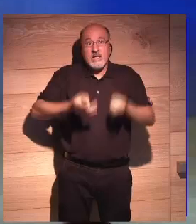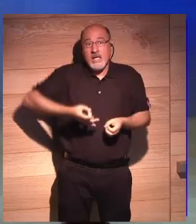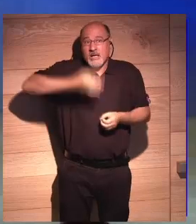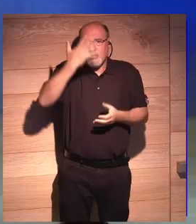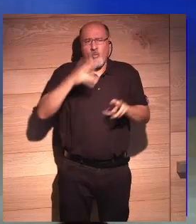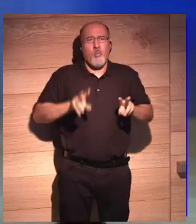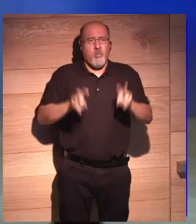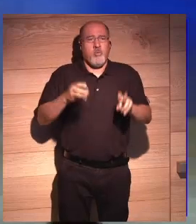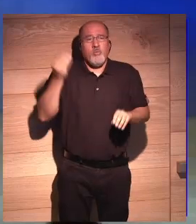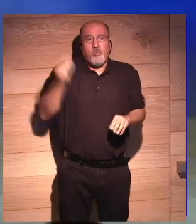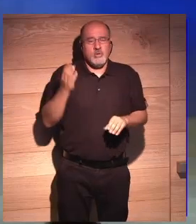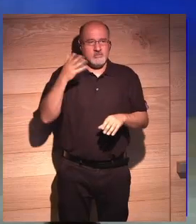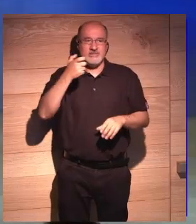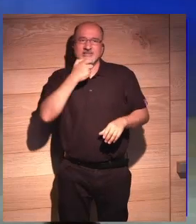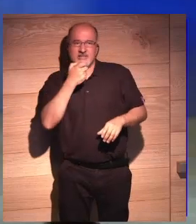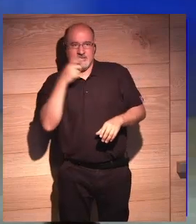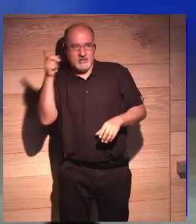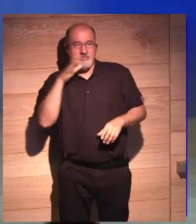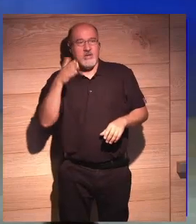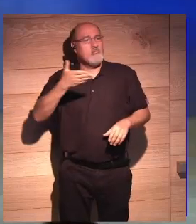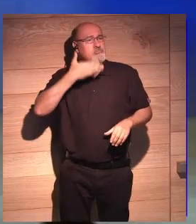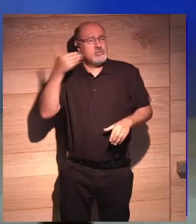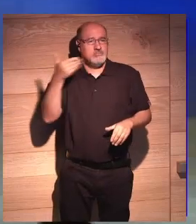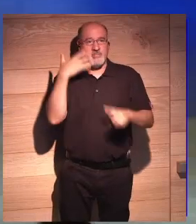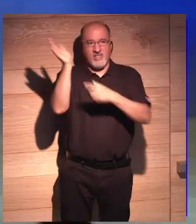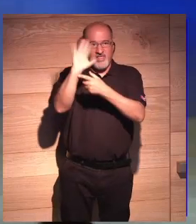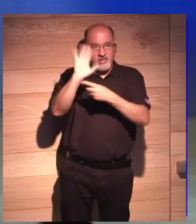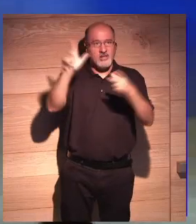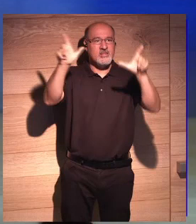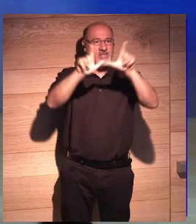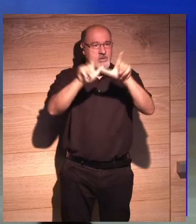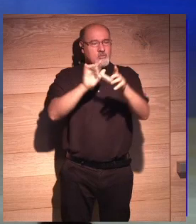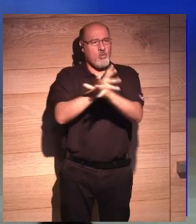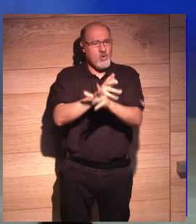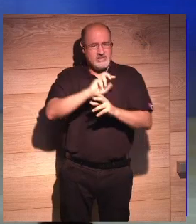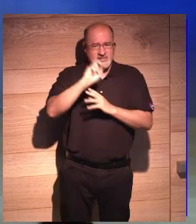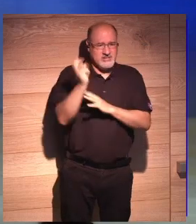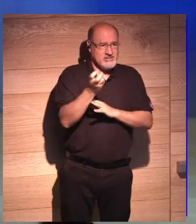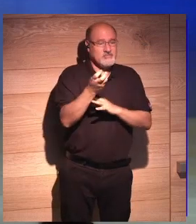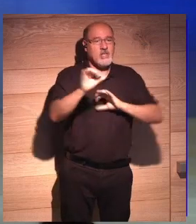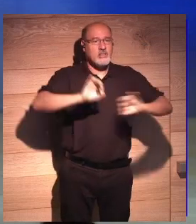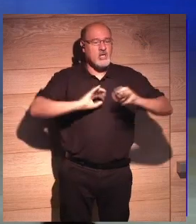together excellence in film, TV, games, theatre, art,